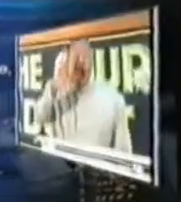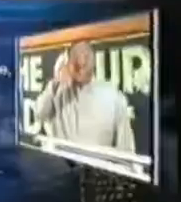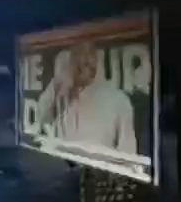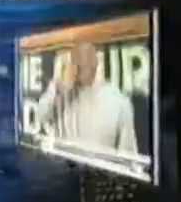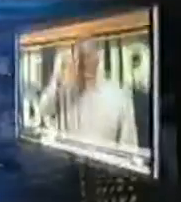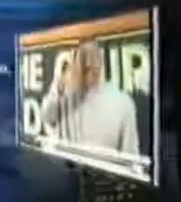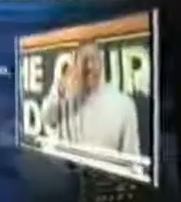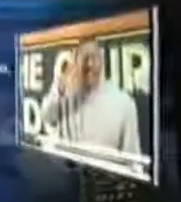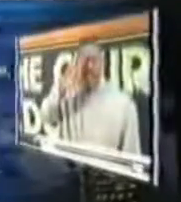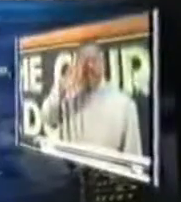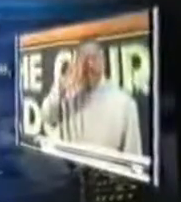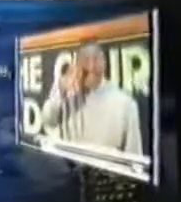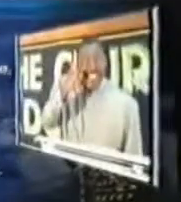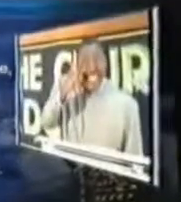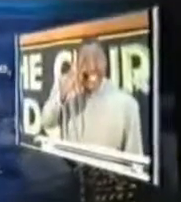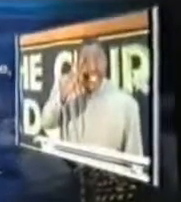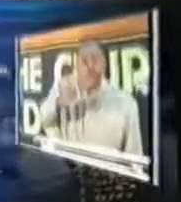no church,